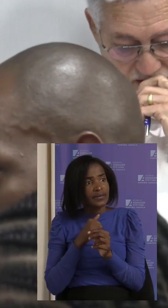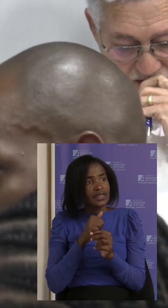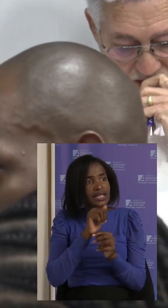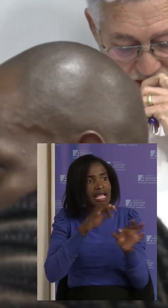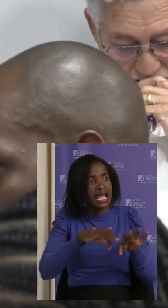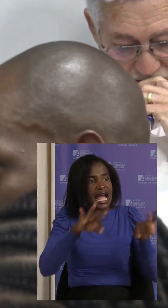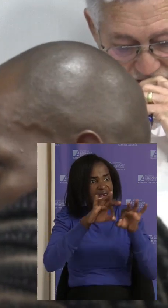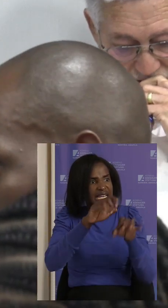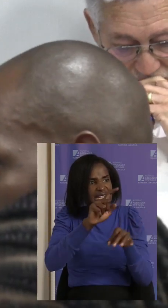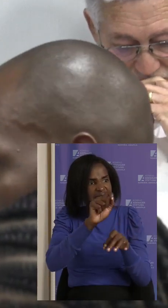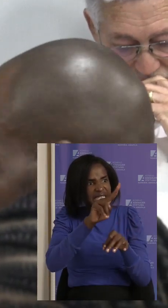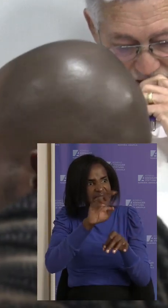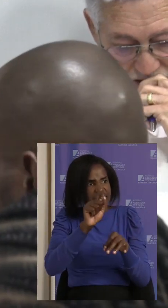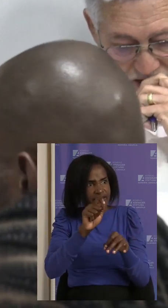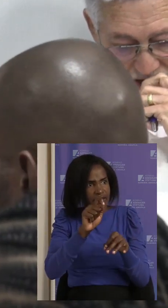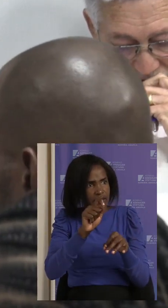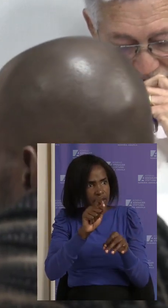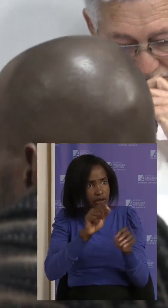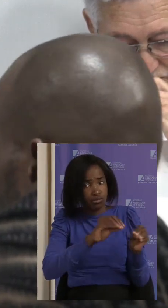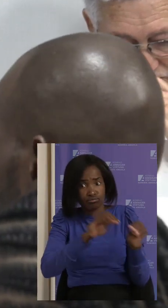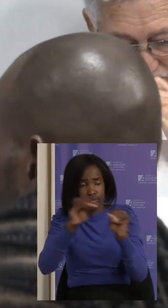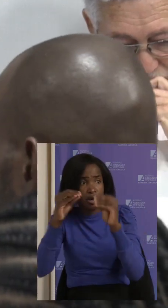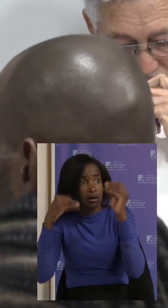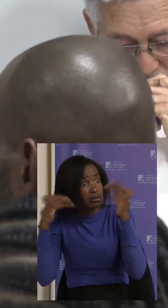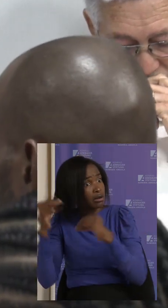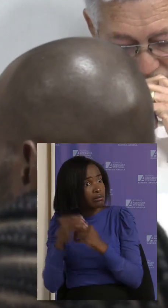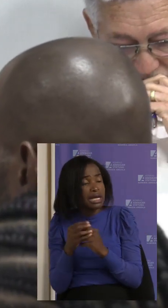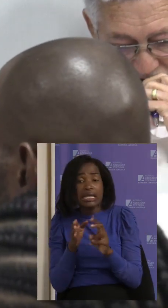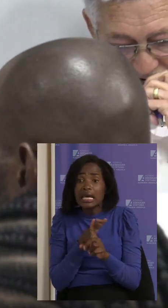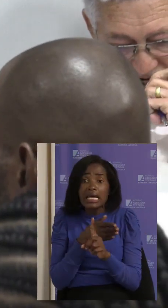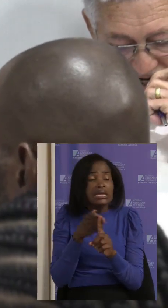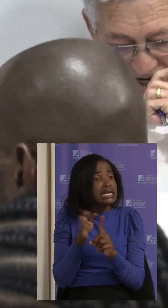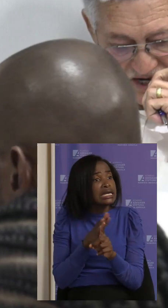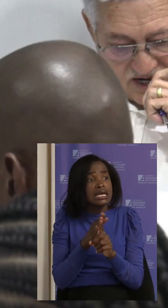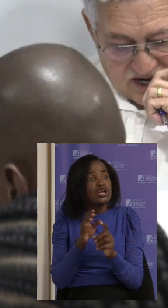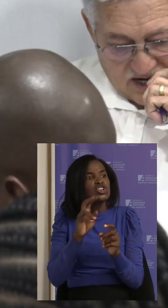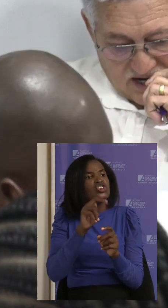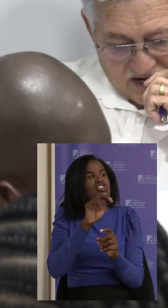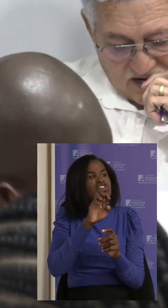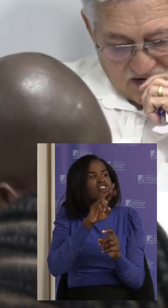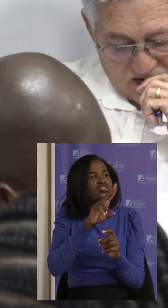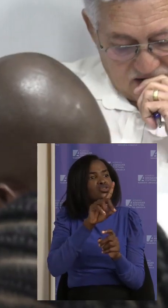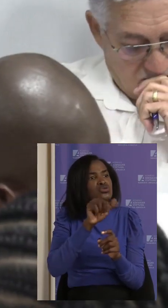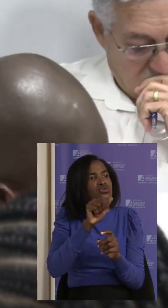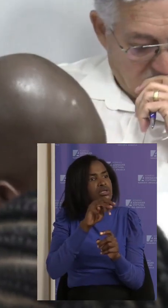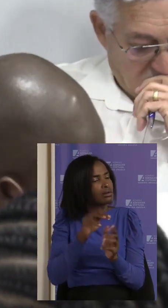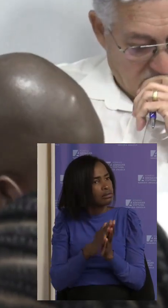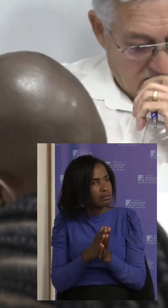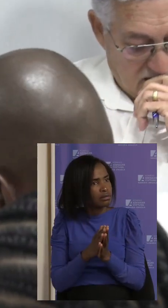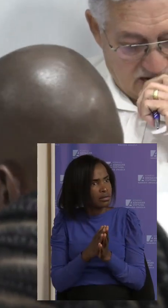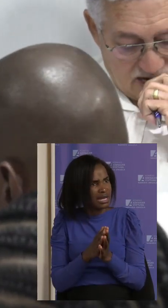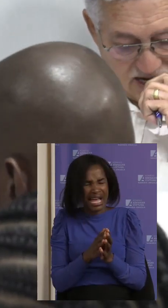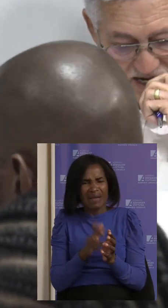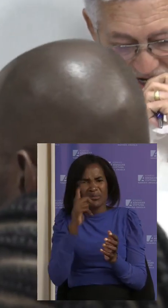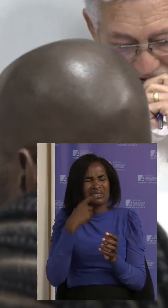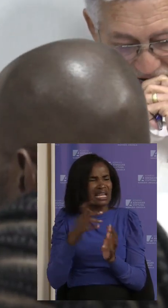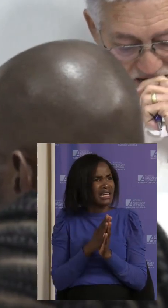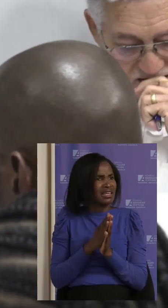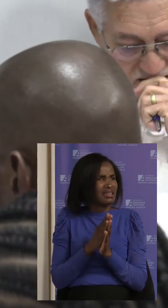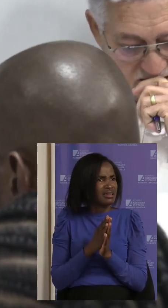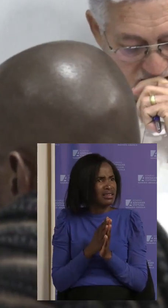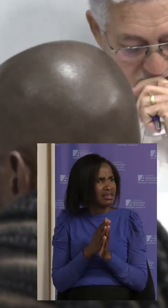agri-TVET candidate to articulate to UNAM and to NUDAM. And there were different school of thoughts. People, the first question they ask you